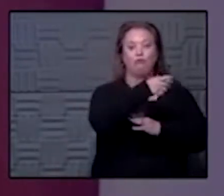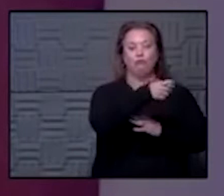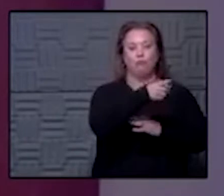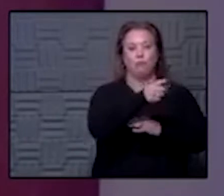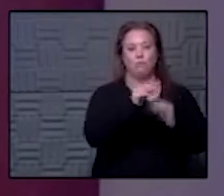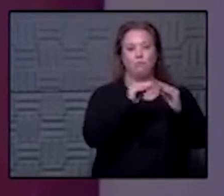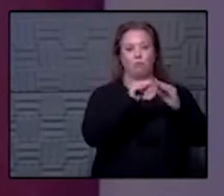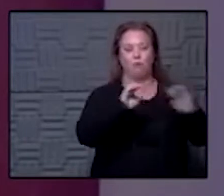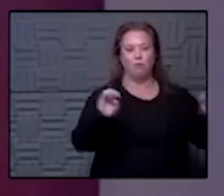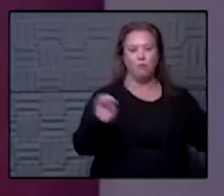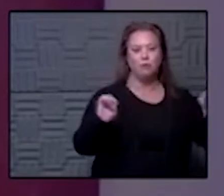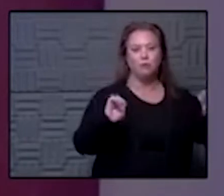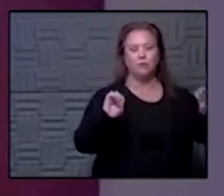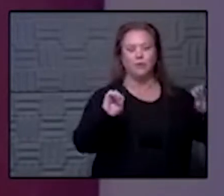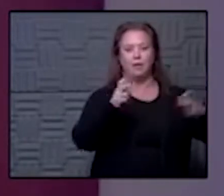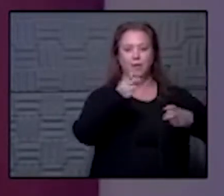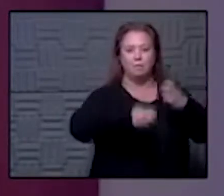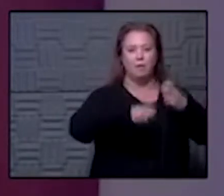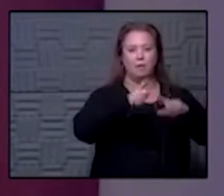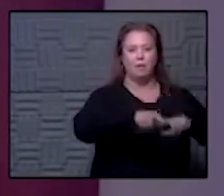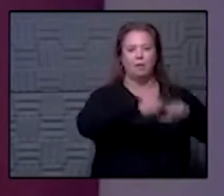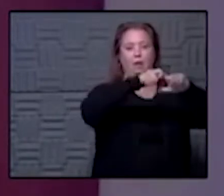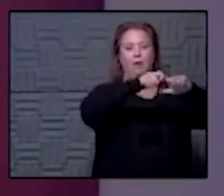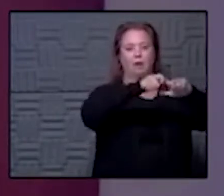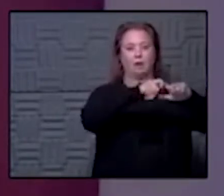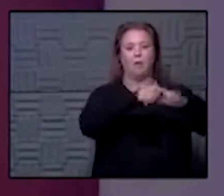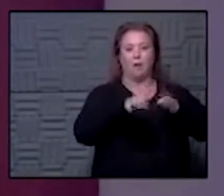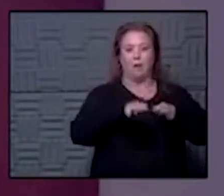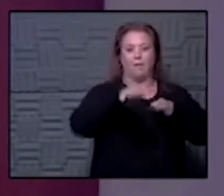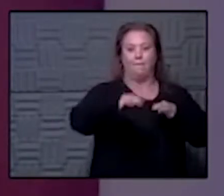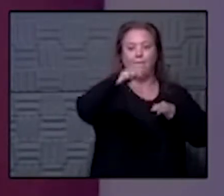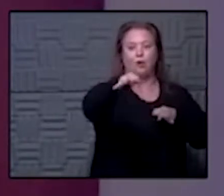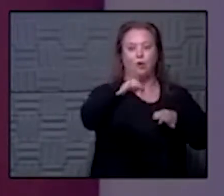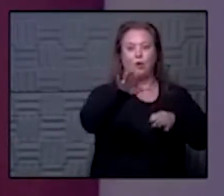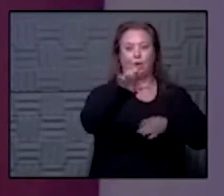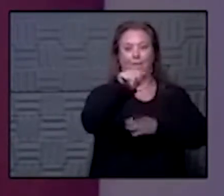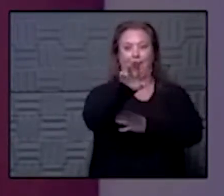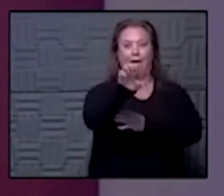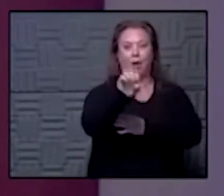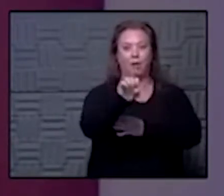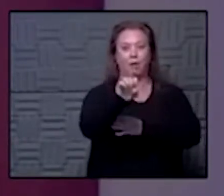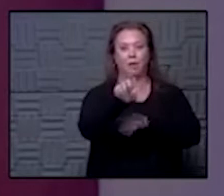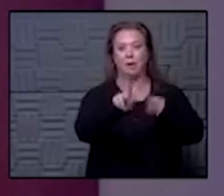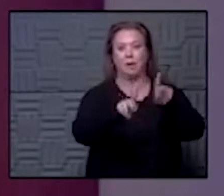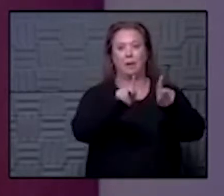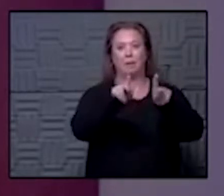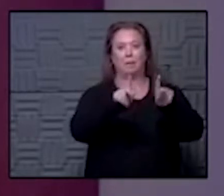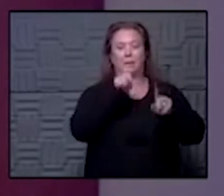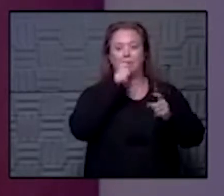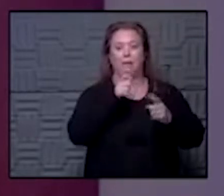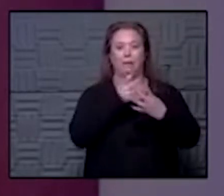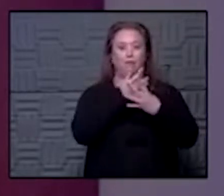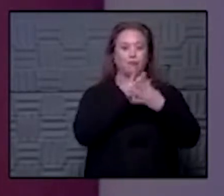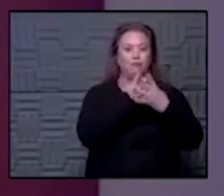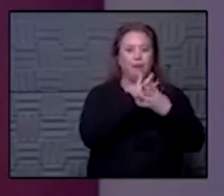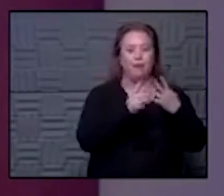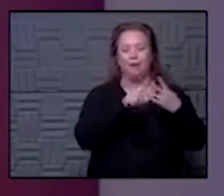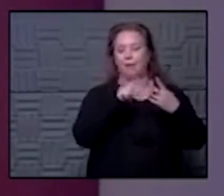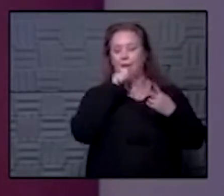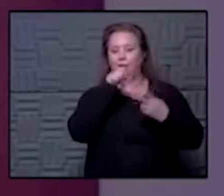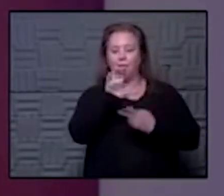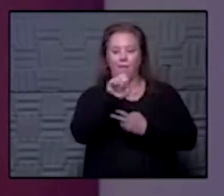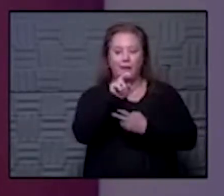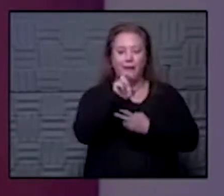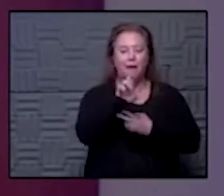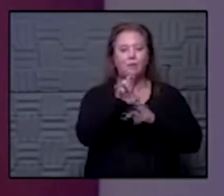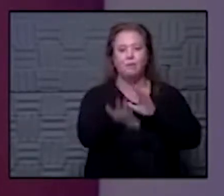more emergent, and that was a problem, but it deferred care, and there were people that didn't get necessary screening procedures or the cancers diagnosed,